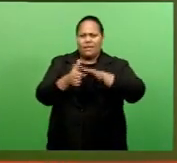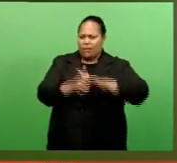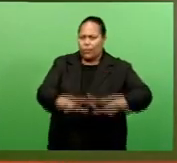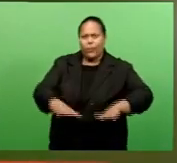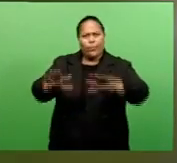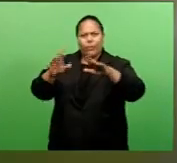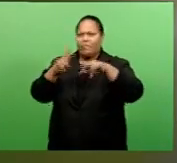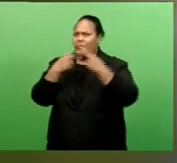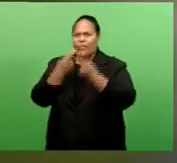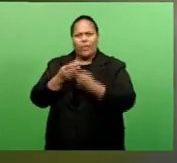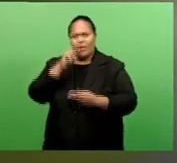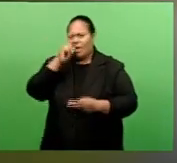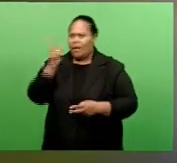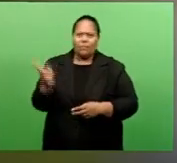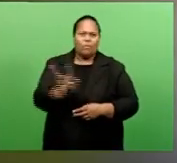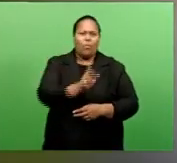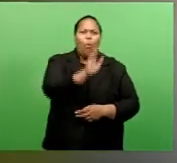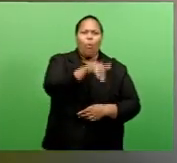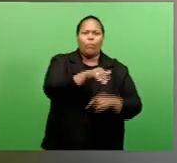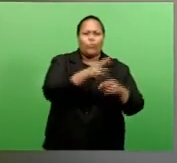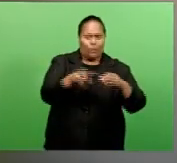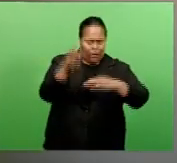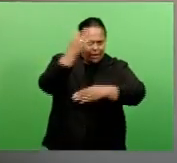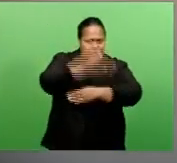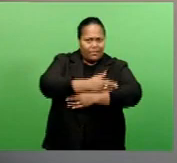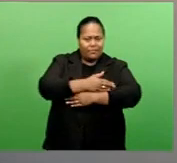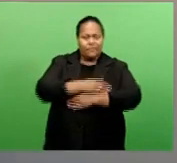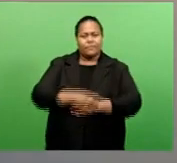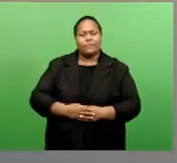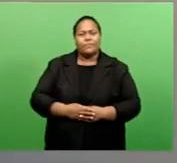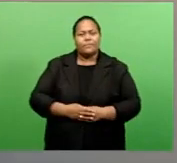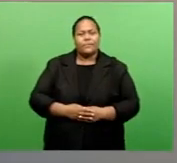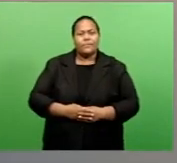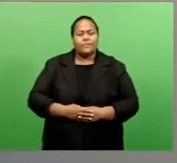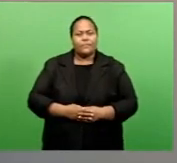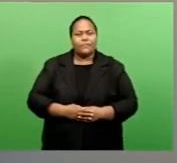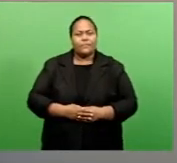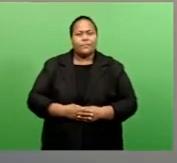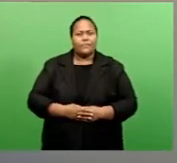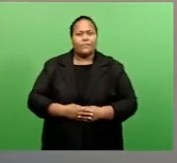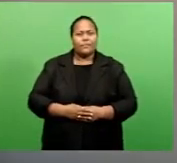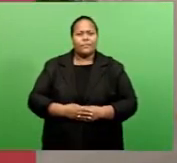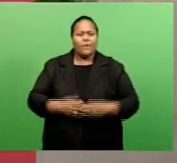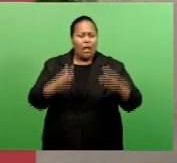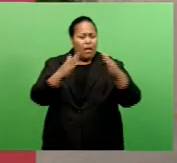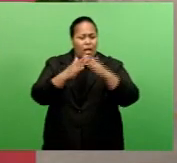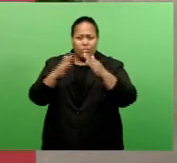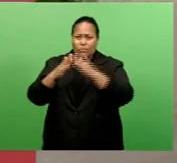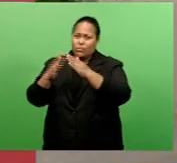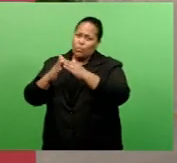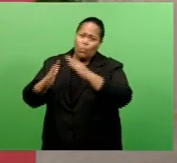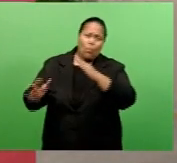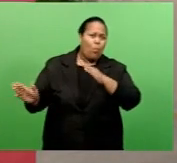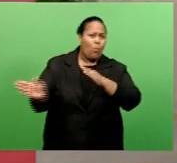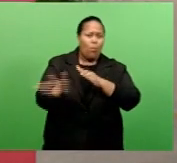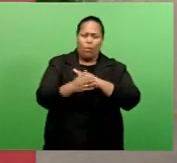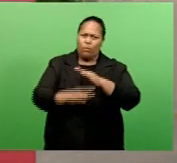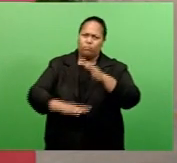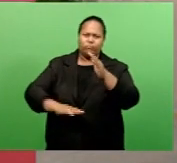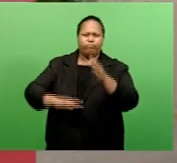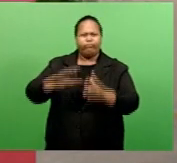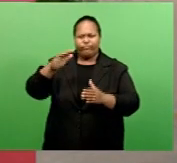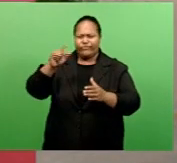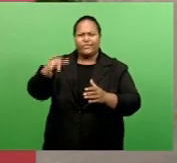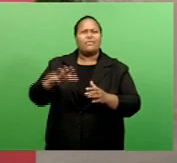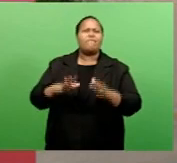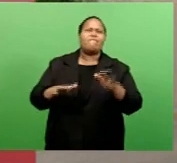can't return home tonight. The housing, just nearby the housing, the settlements, all is underwater. The